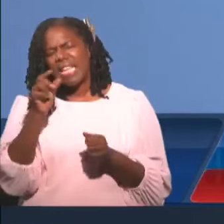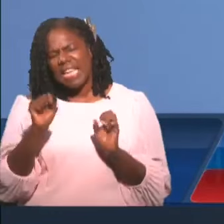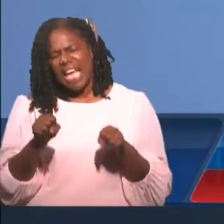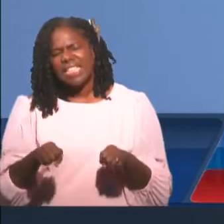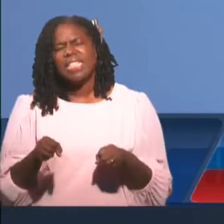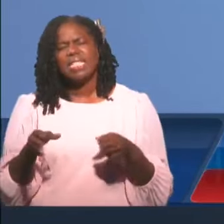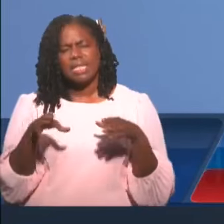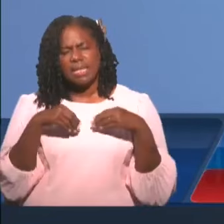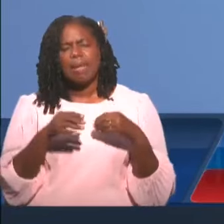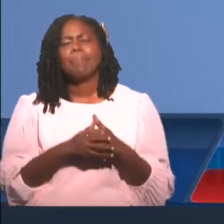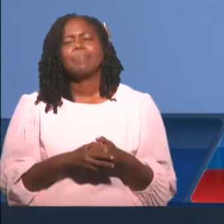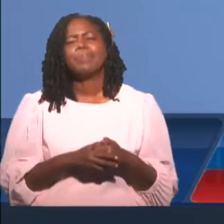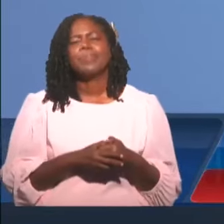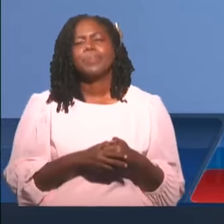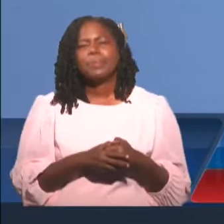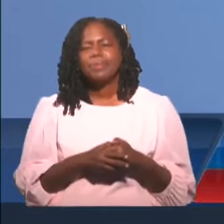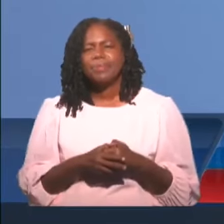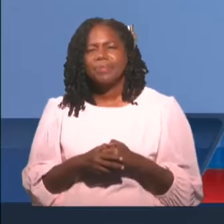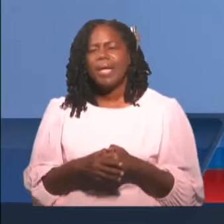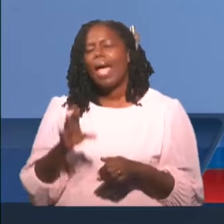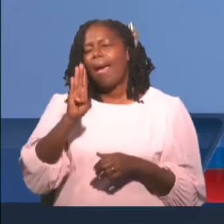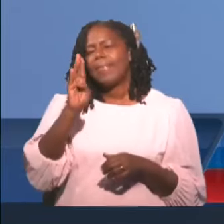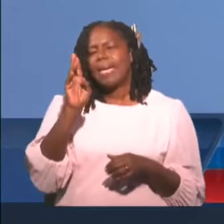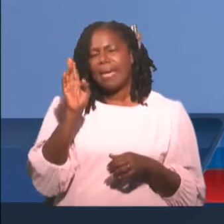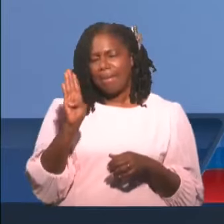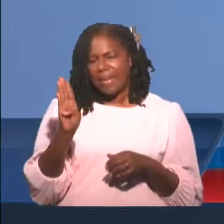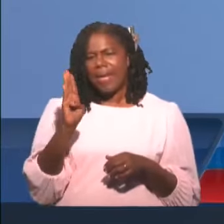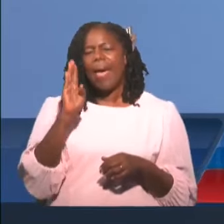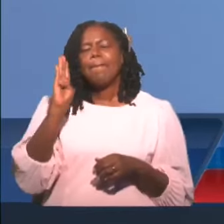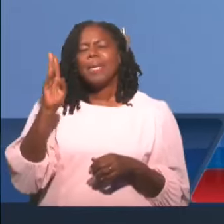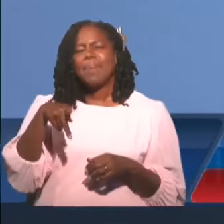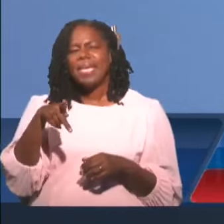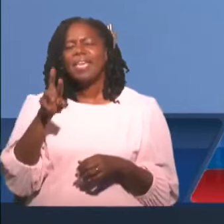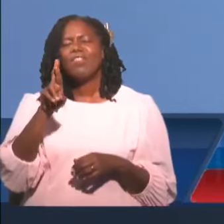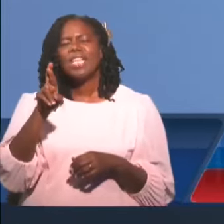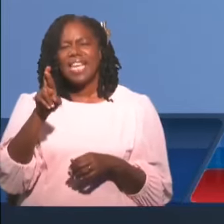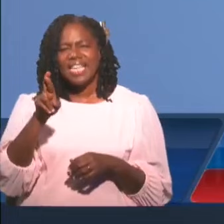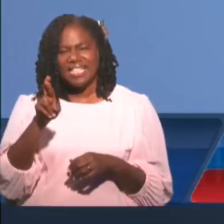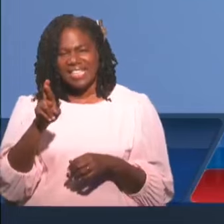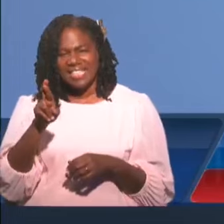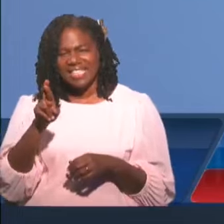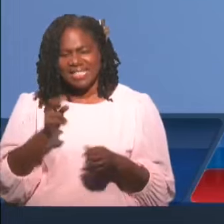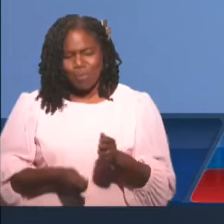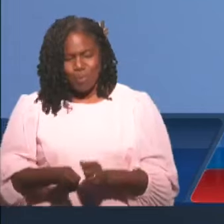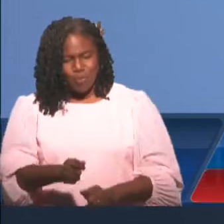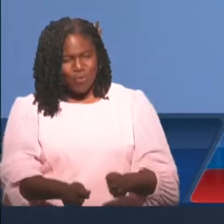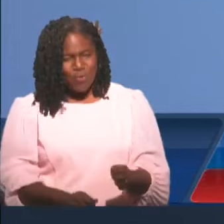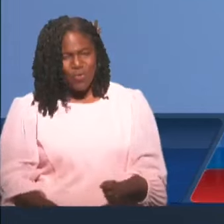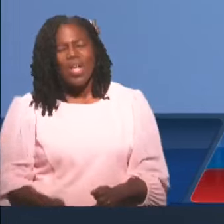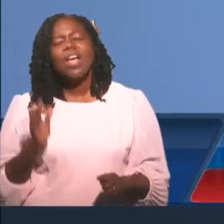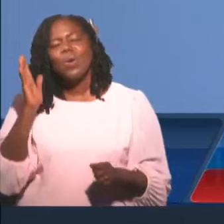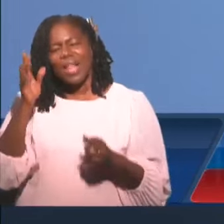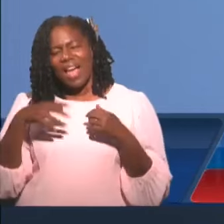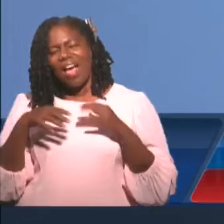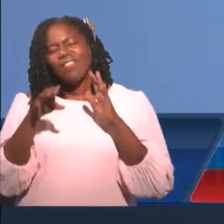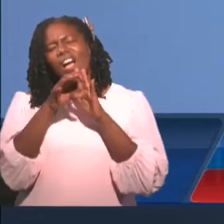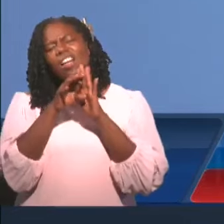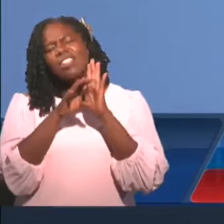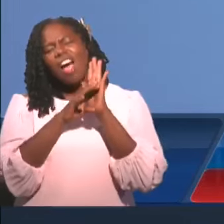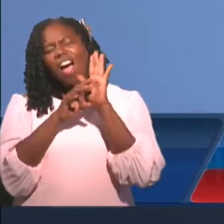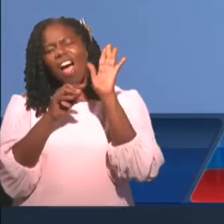Large band National Panorama Champions, BP Renegades, is set to deliver their first full band public performance this Friday at the revival of their